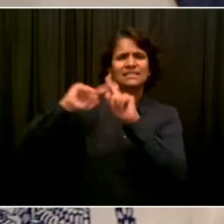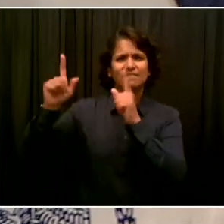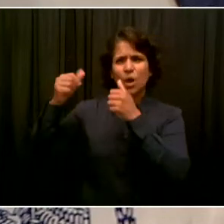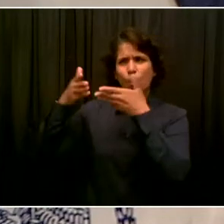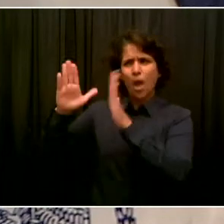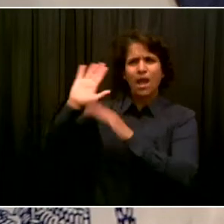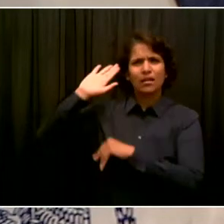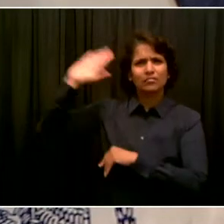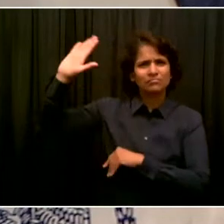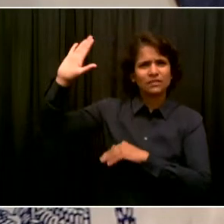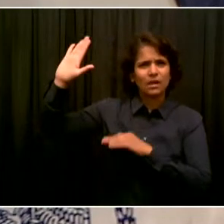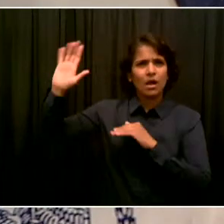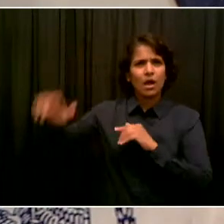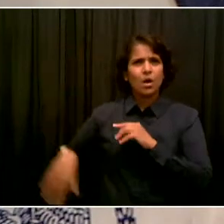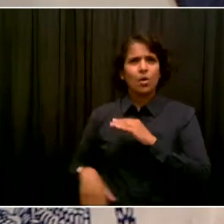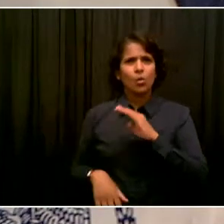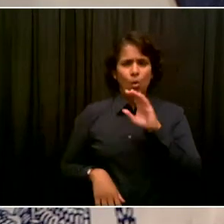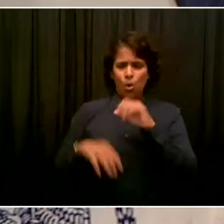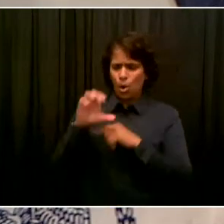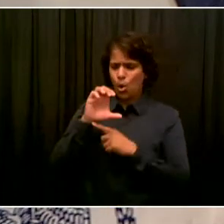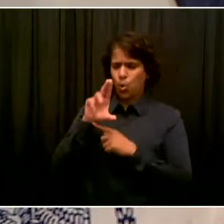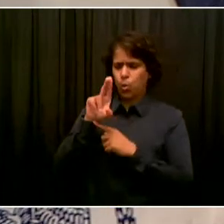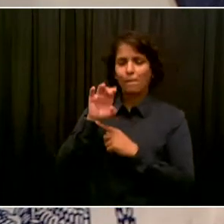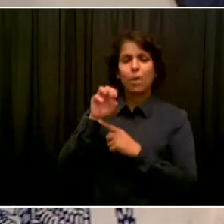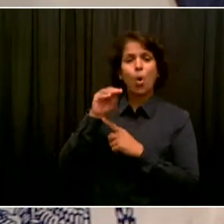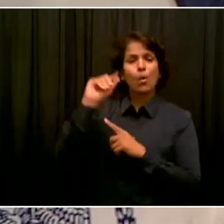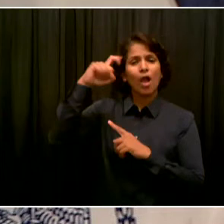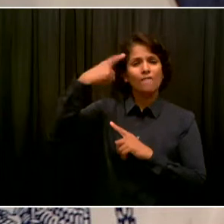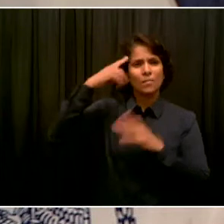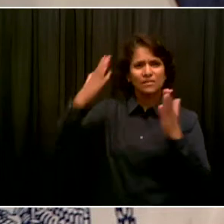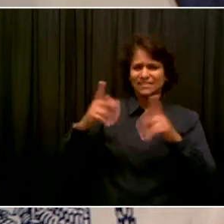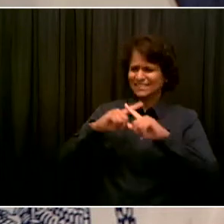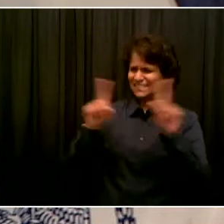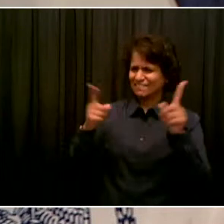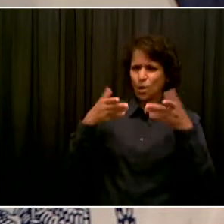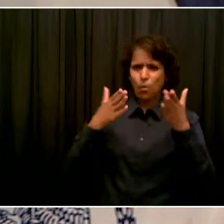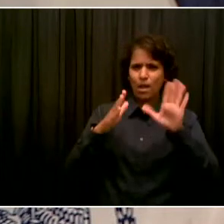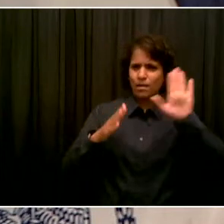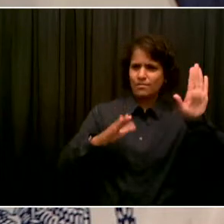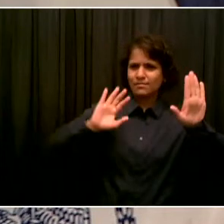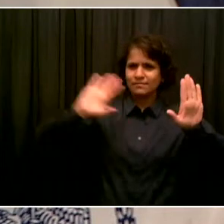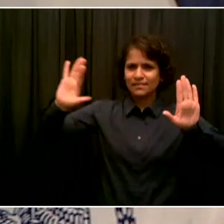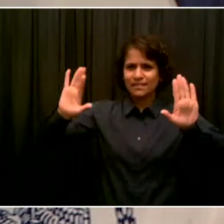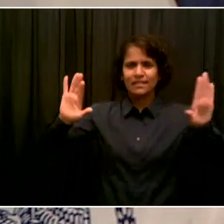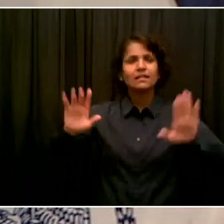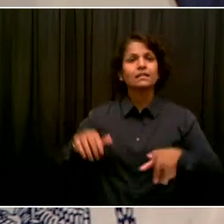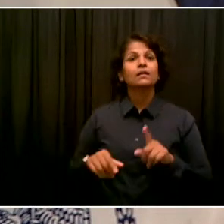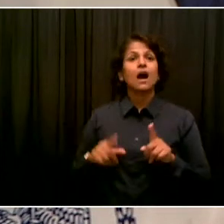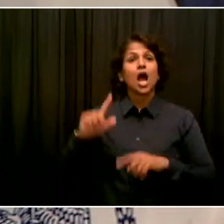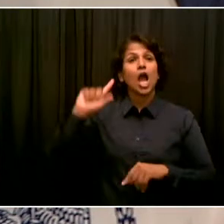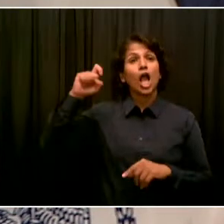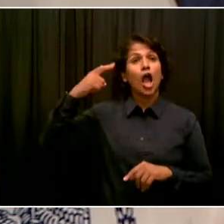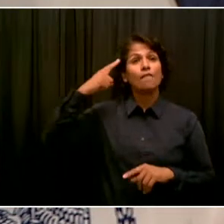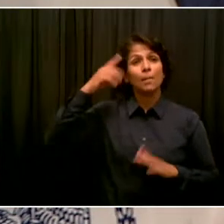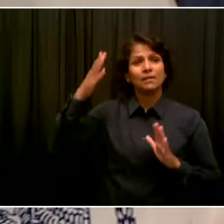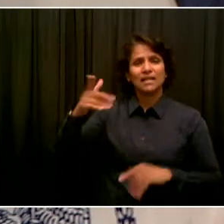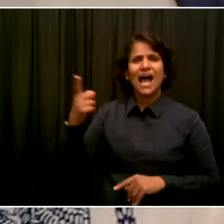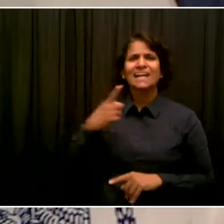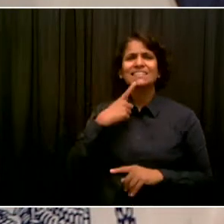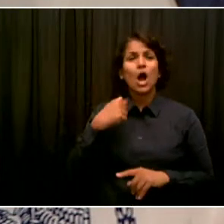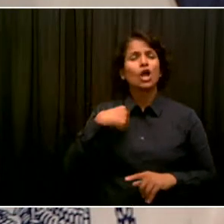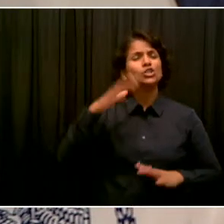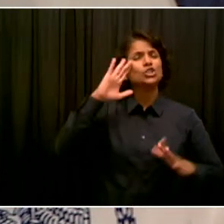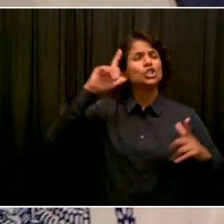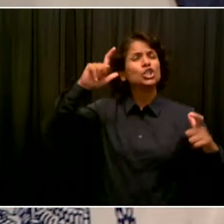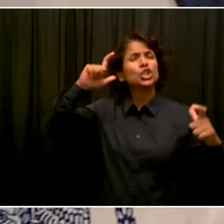that the big vac sites like Javits Center, Aqueduct, would be